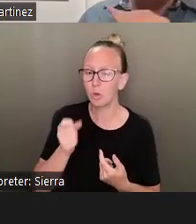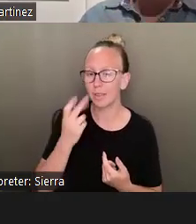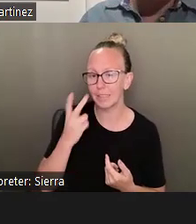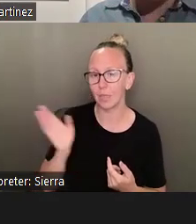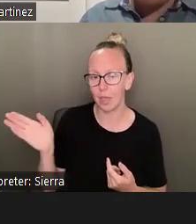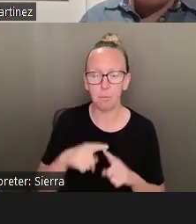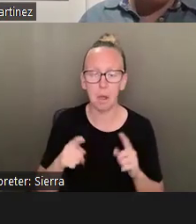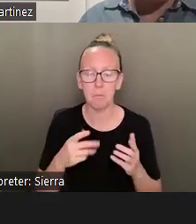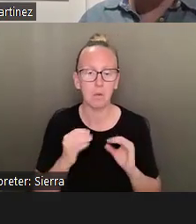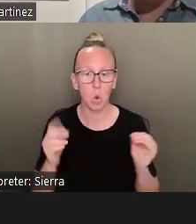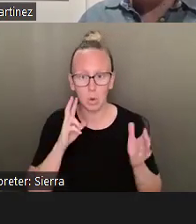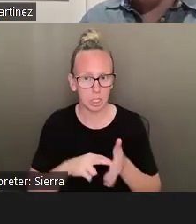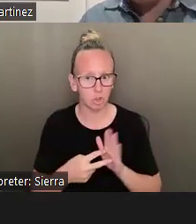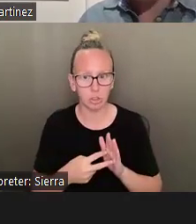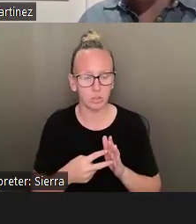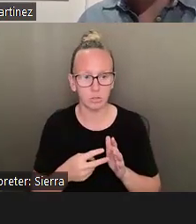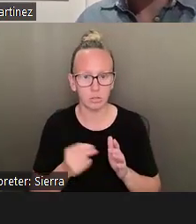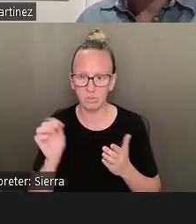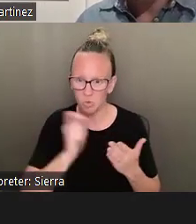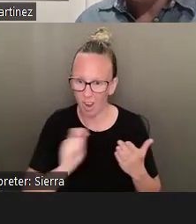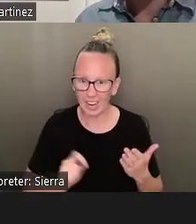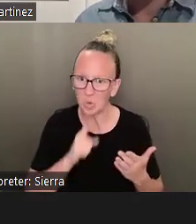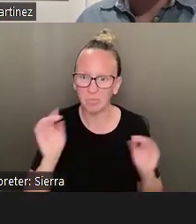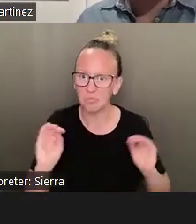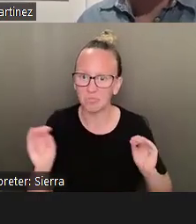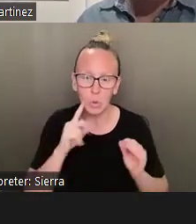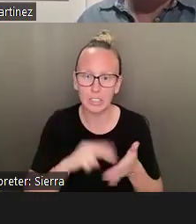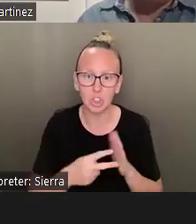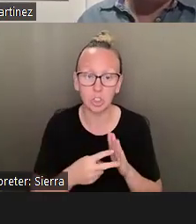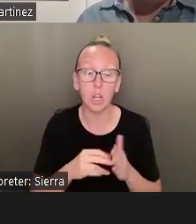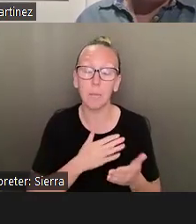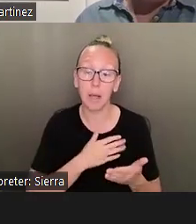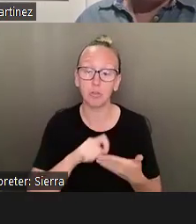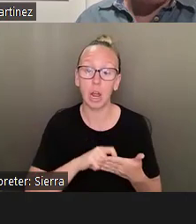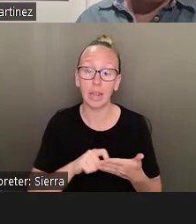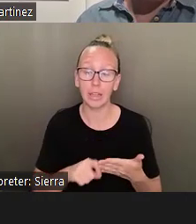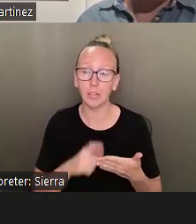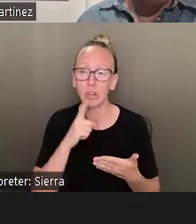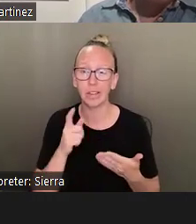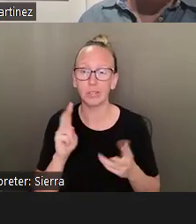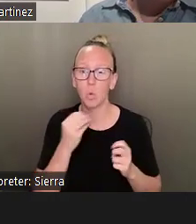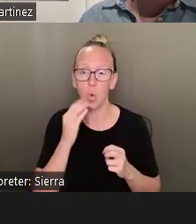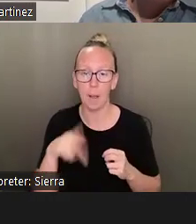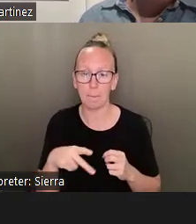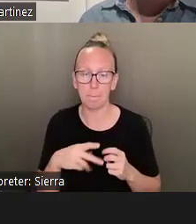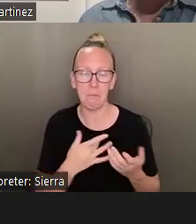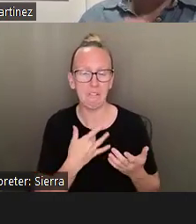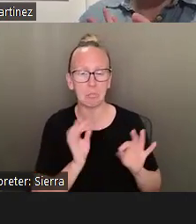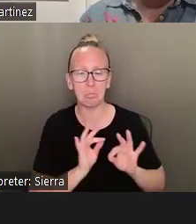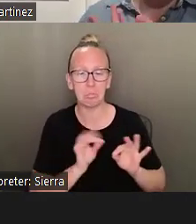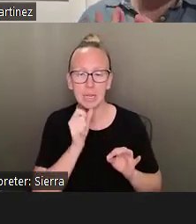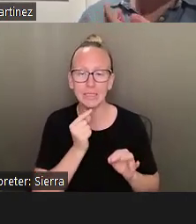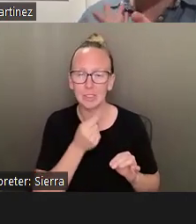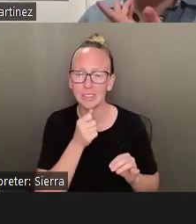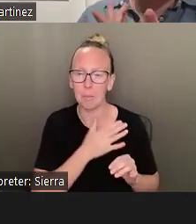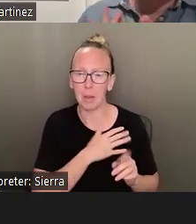but I had no intention at all of doing any writing. And so the writing that I was doing I was not taking too seriously because these aren't even